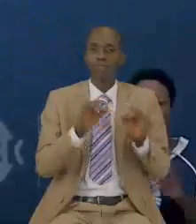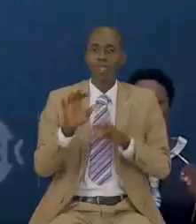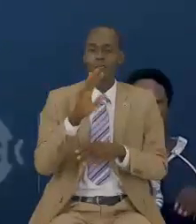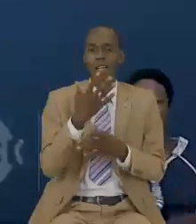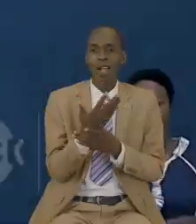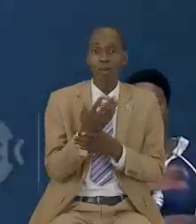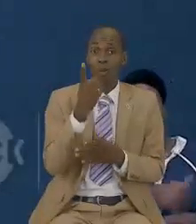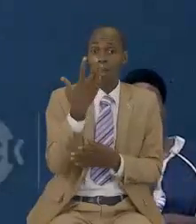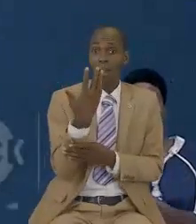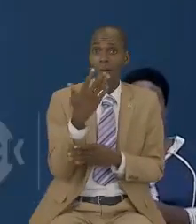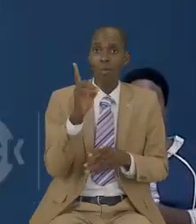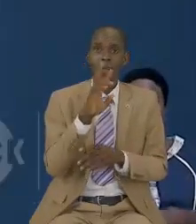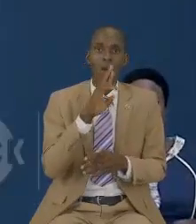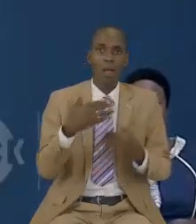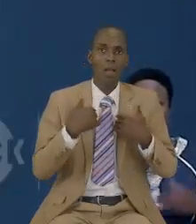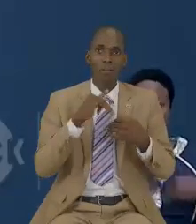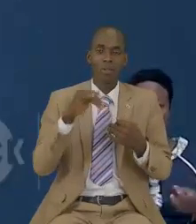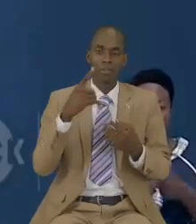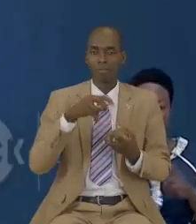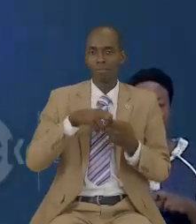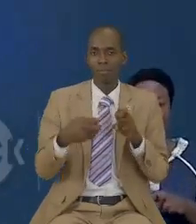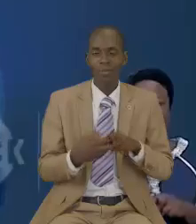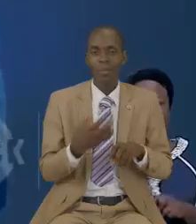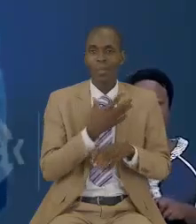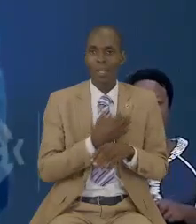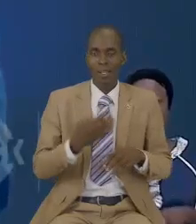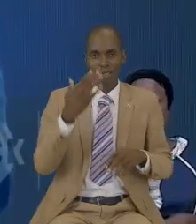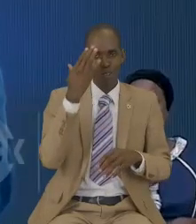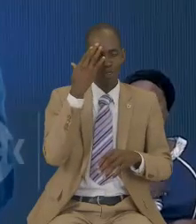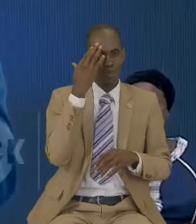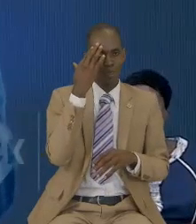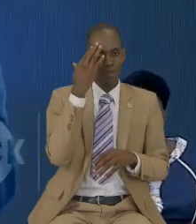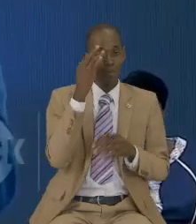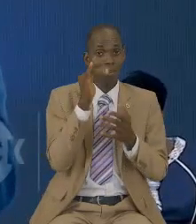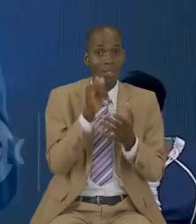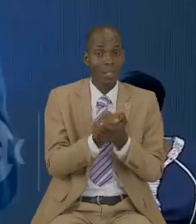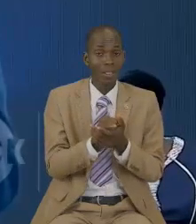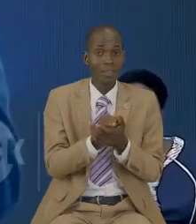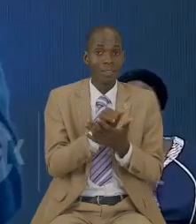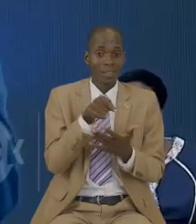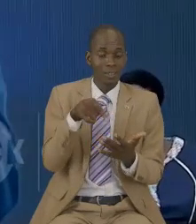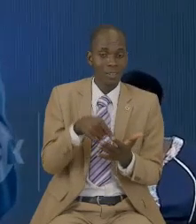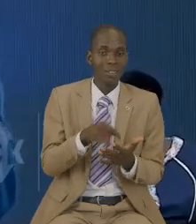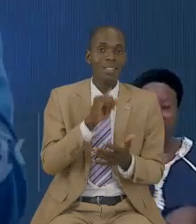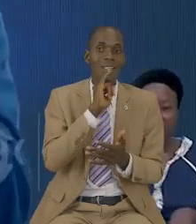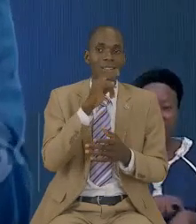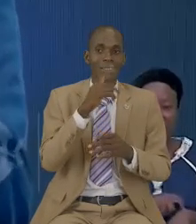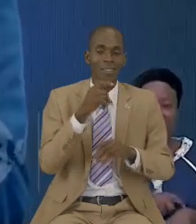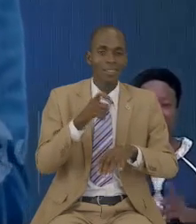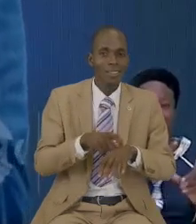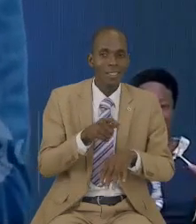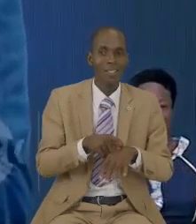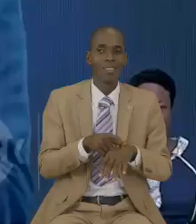one hand, where you have the challenge, and know that this is the moment that